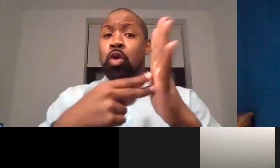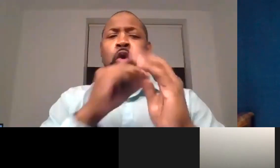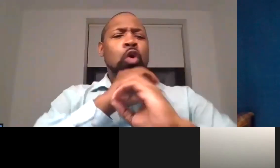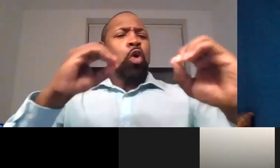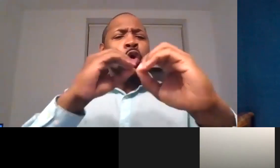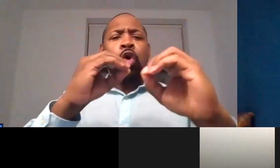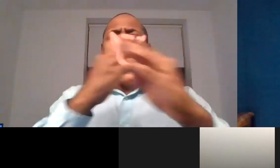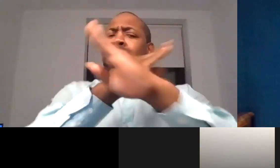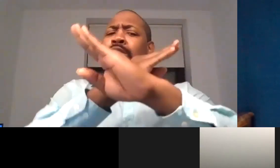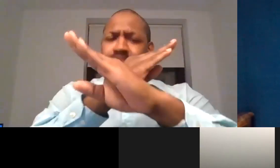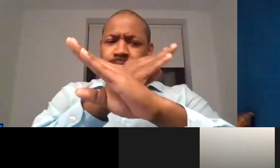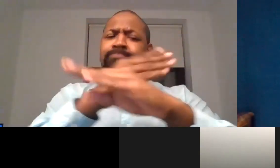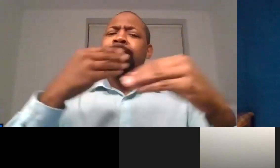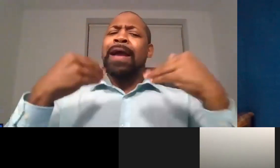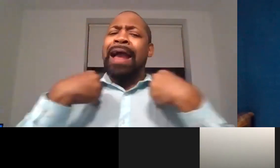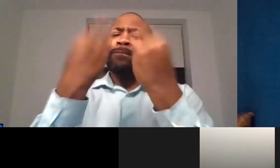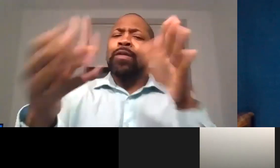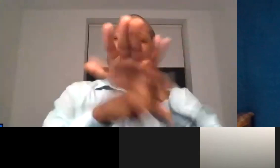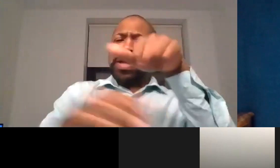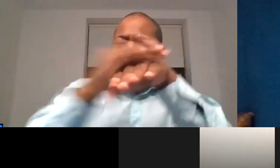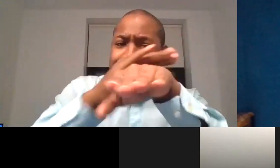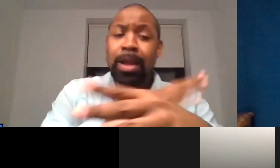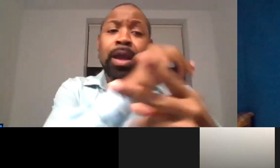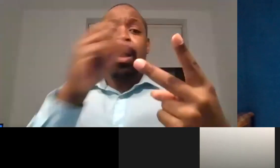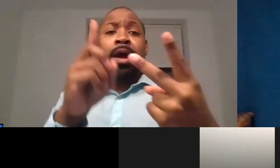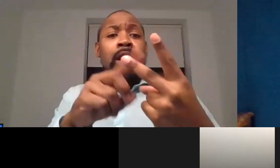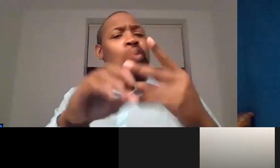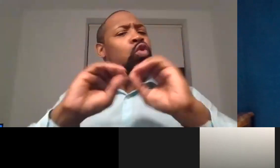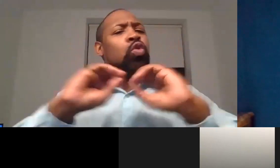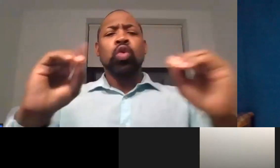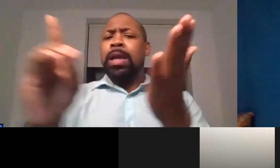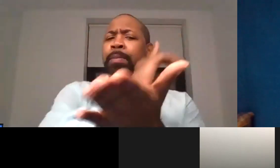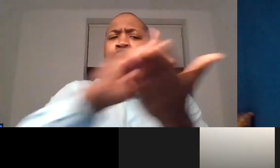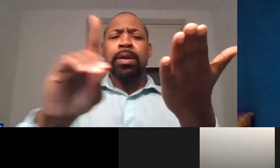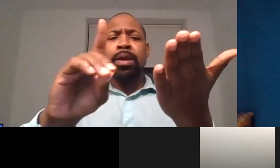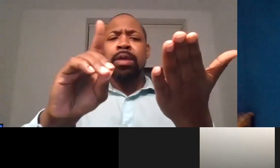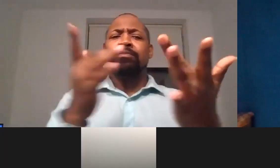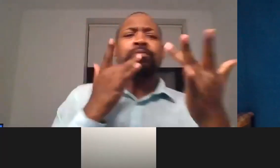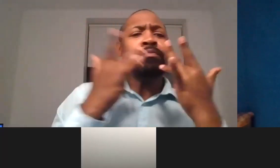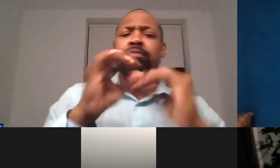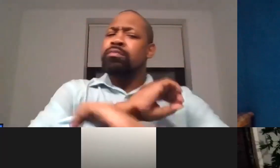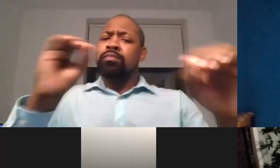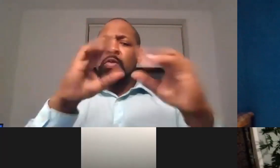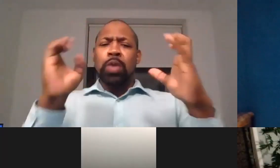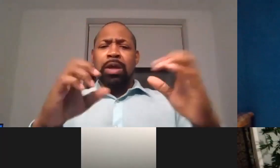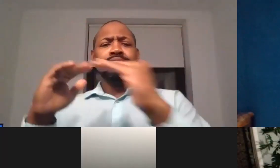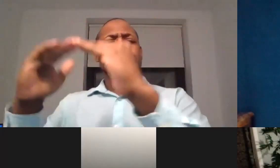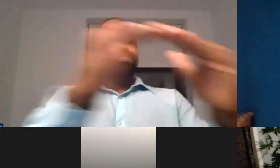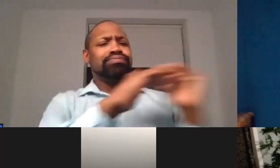I'm sorry. Because it needs to be barrier free. There should be access, and there should be